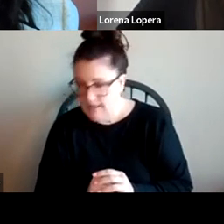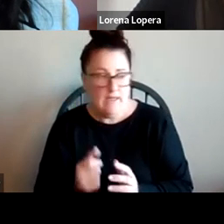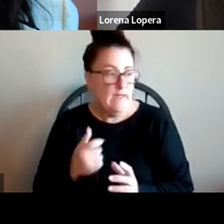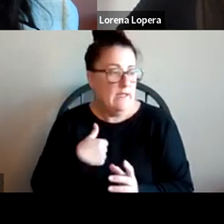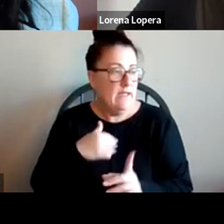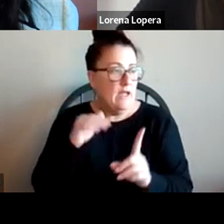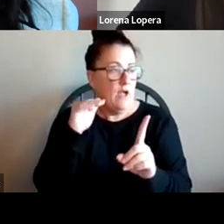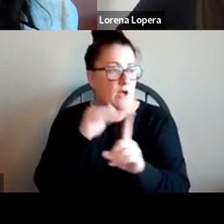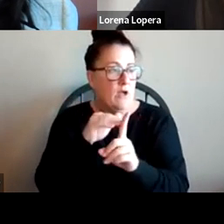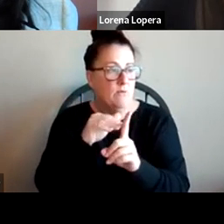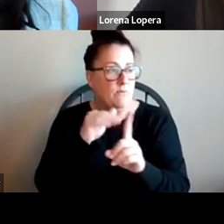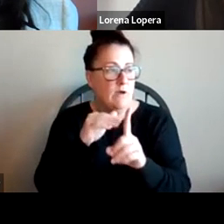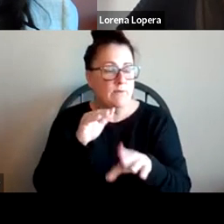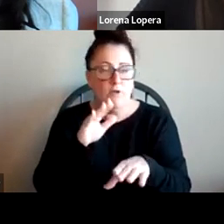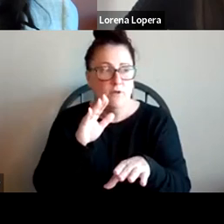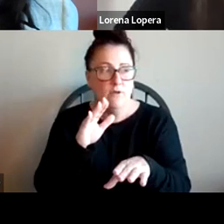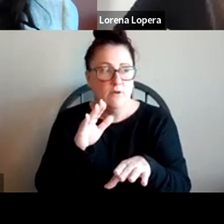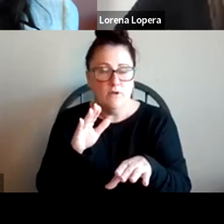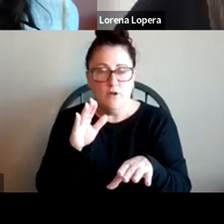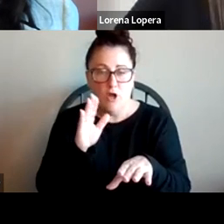and you accept it, you can unmute.